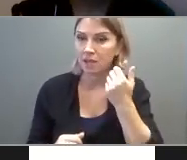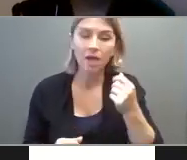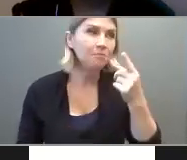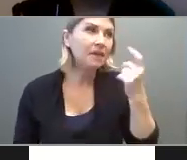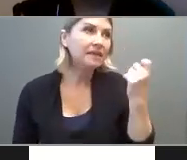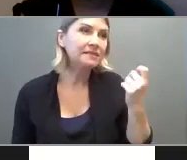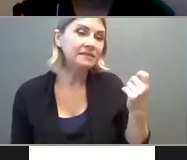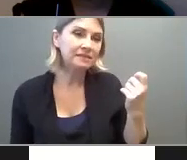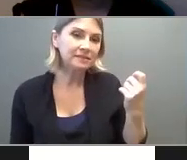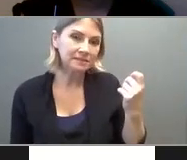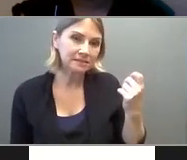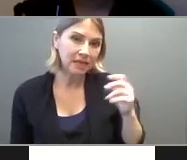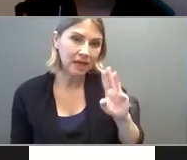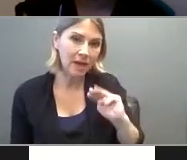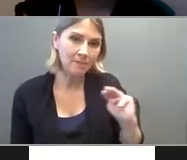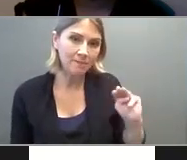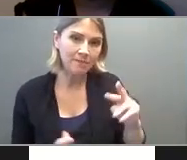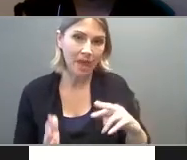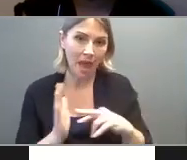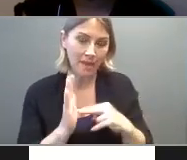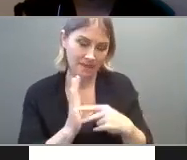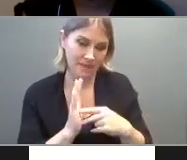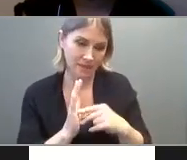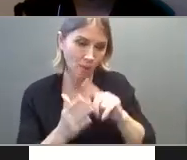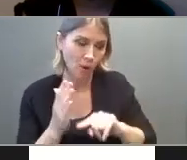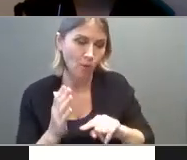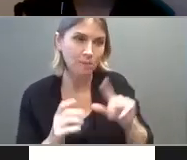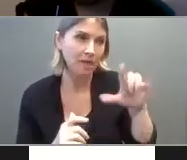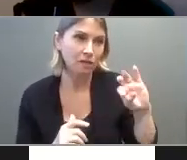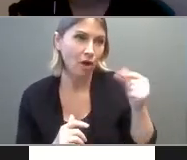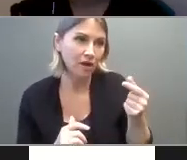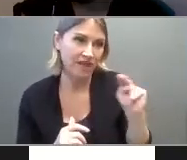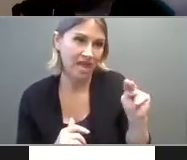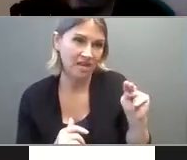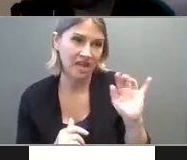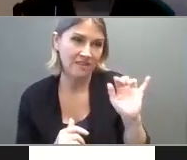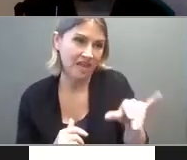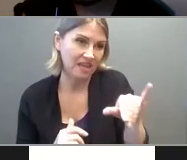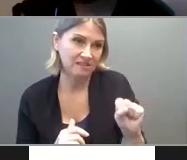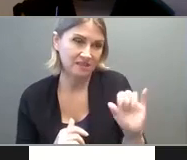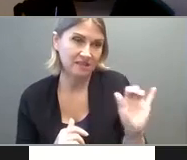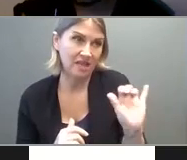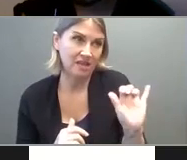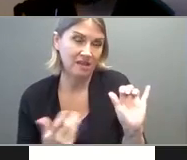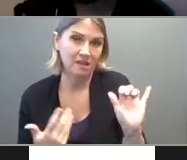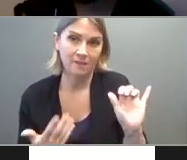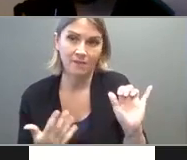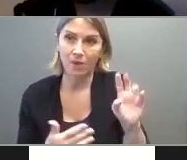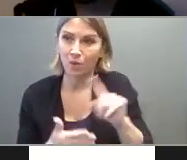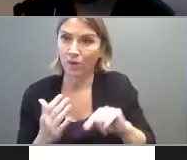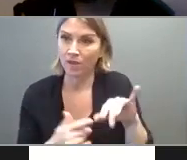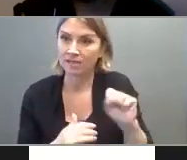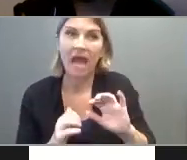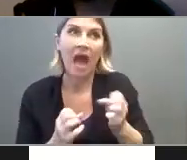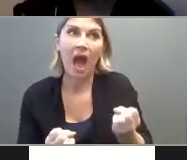Because I mean, what would be log of n? Log of n is like what is how